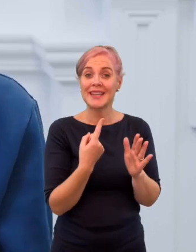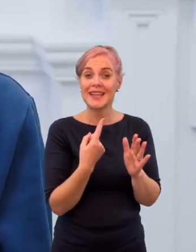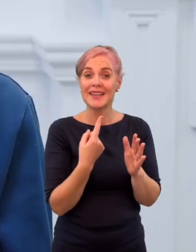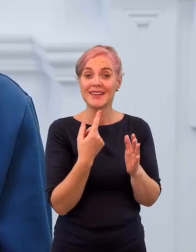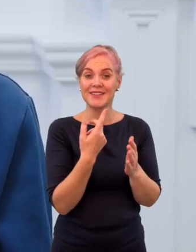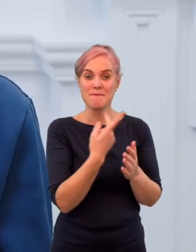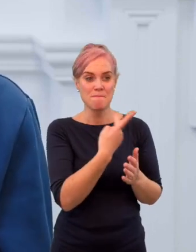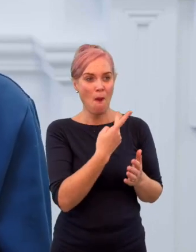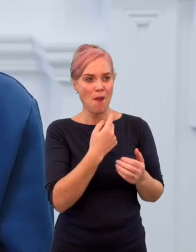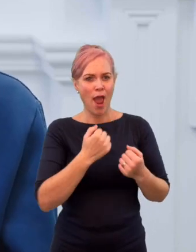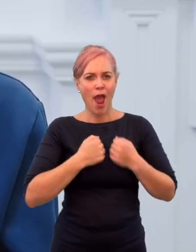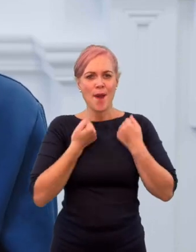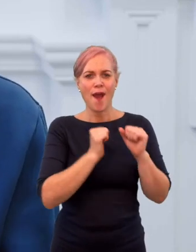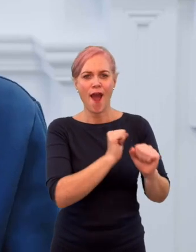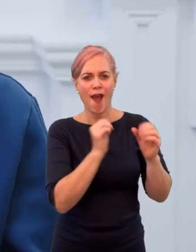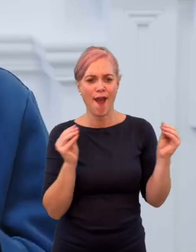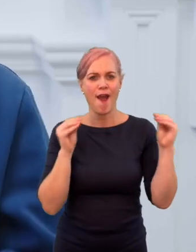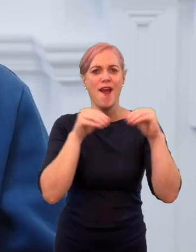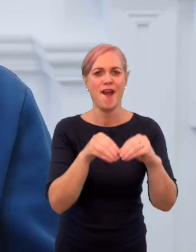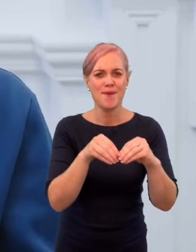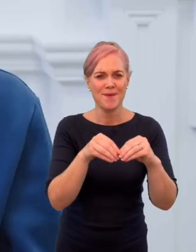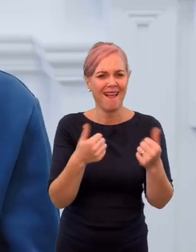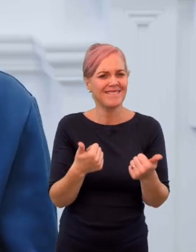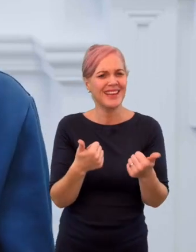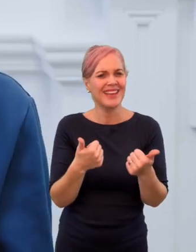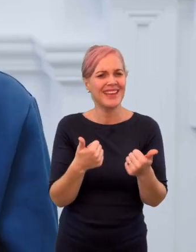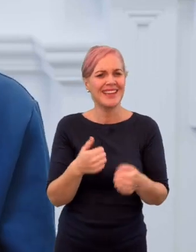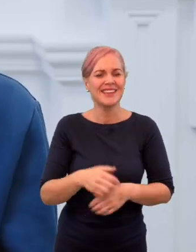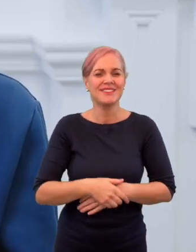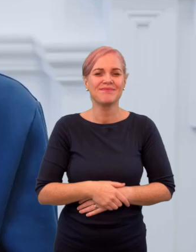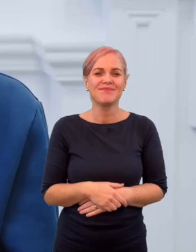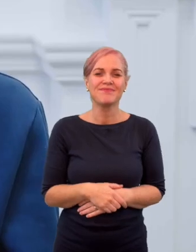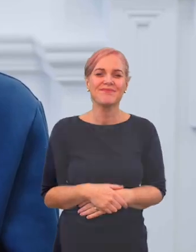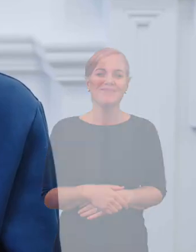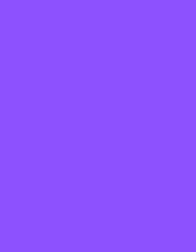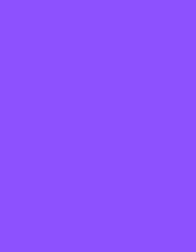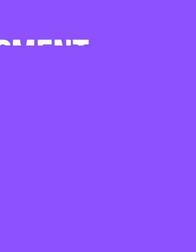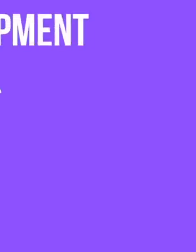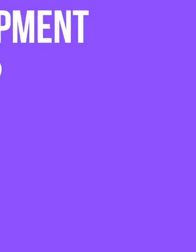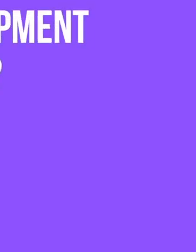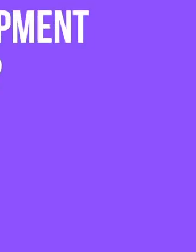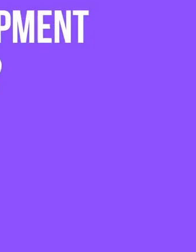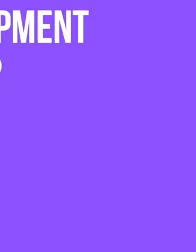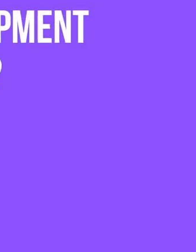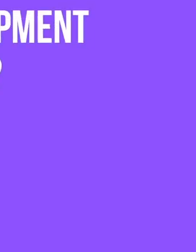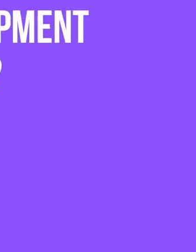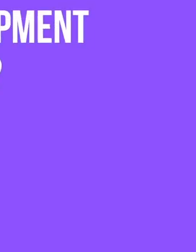I are Punjabi, and to have that element, to be able to put our own stance on it, is a really lovely thing.